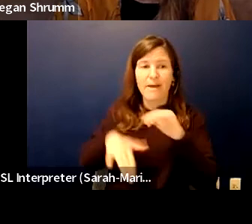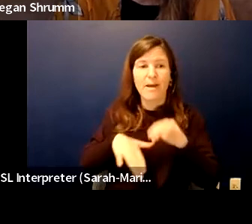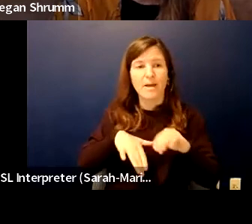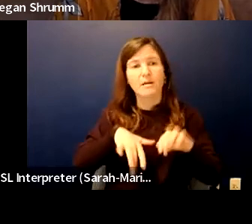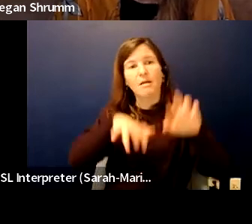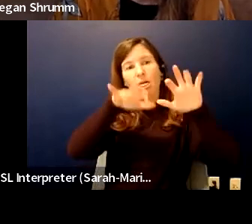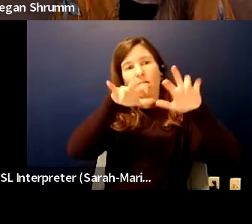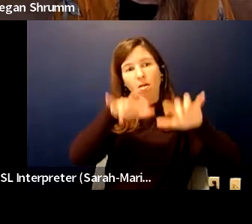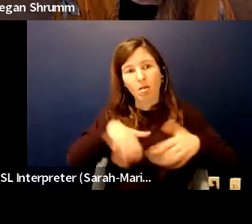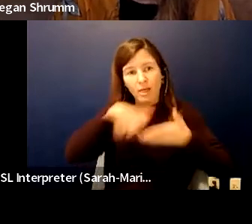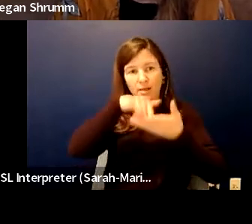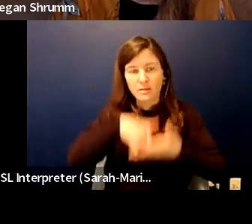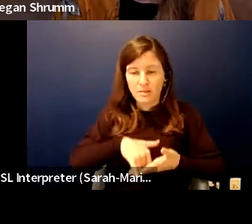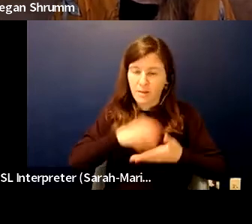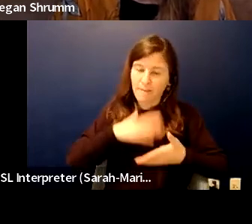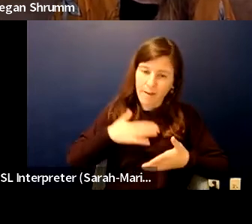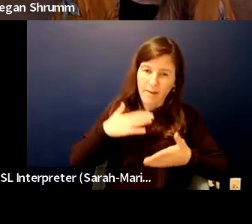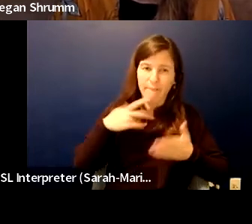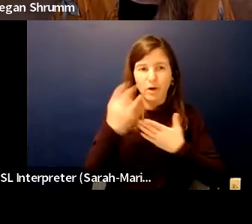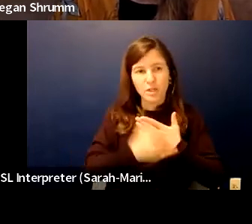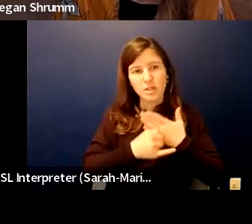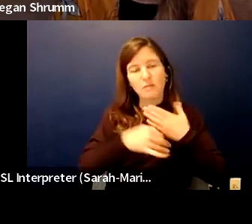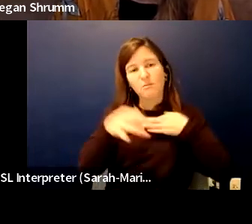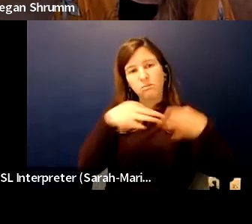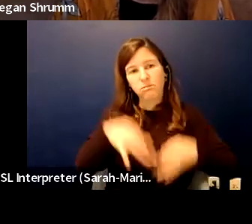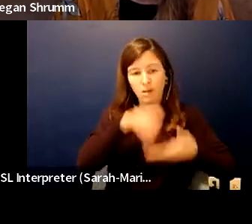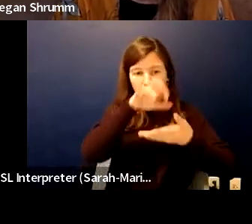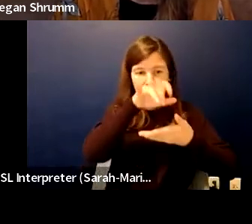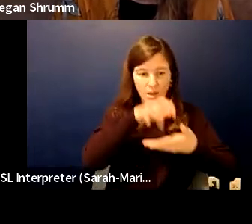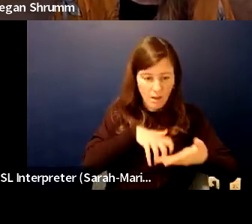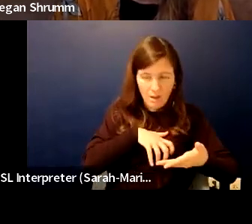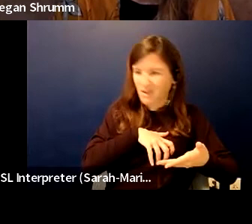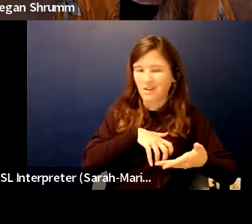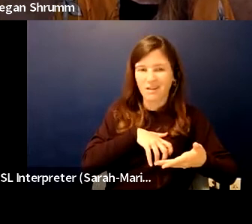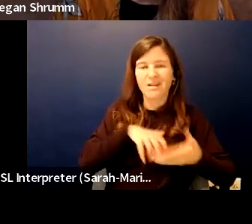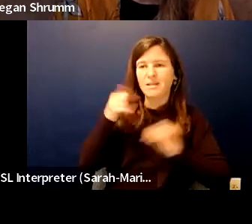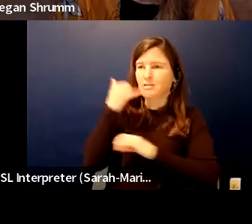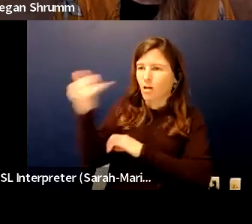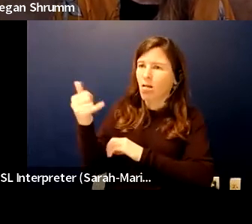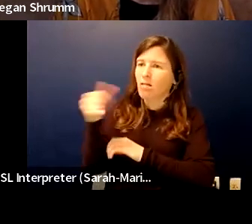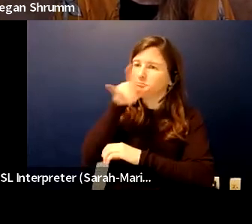essay about what you were going to do. So that's just something I wanted to mention.